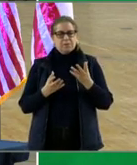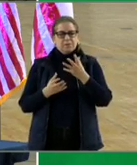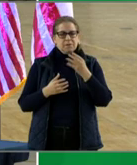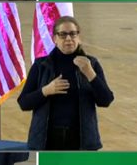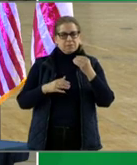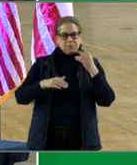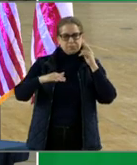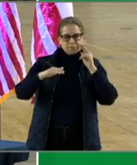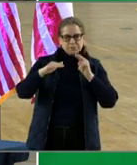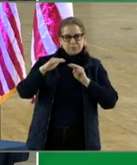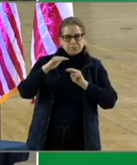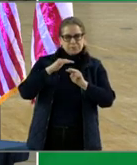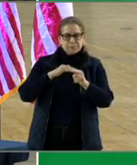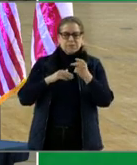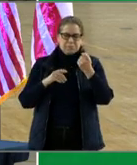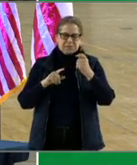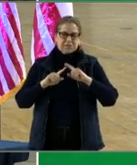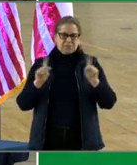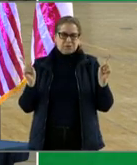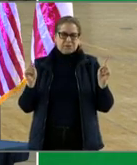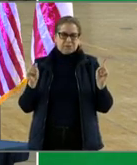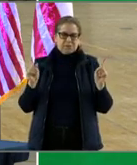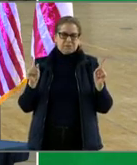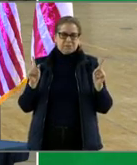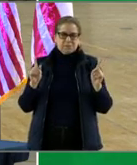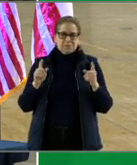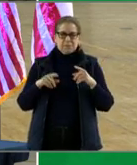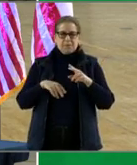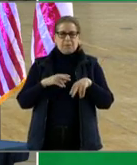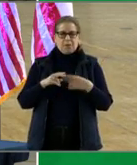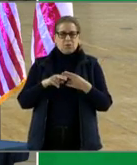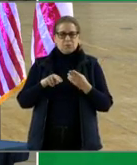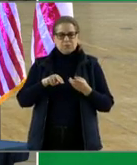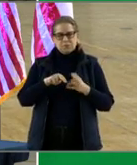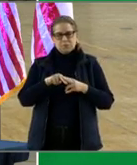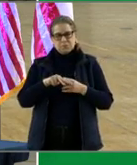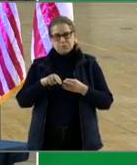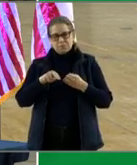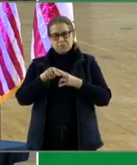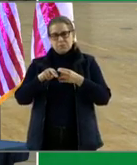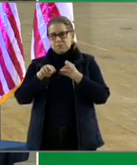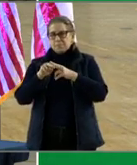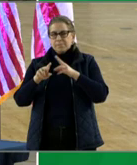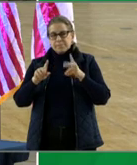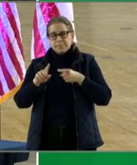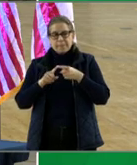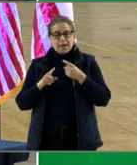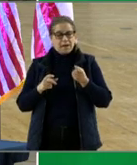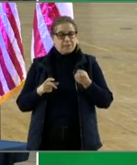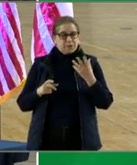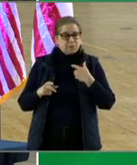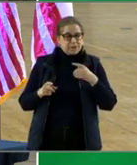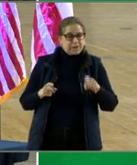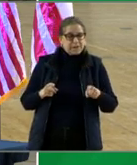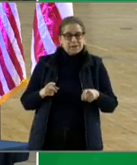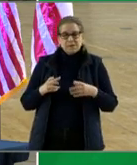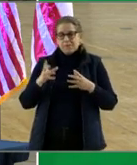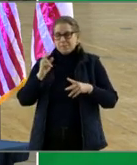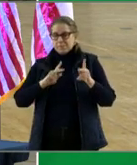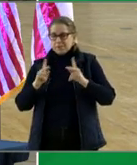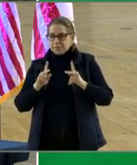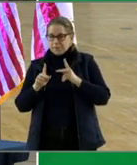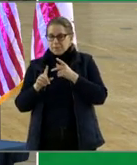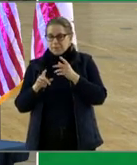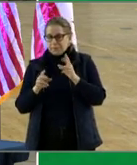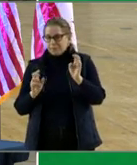in terms of the medical surge resources that we will need, the number of individuals who will be impacted in the district. One of the